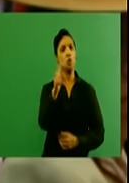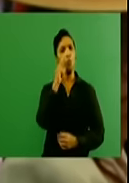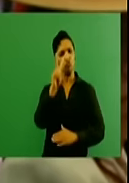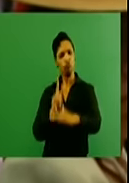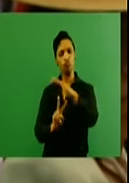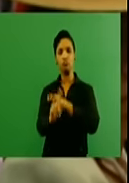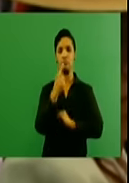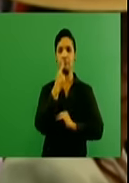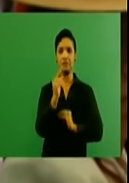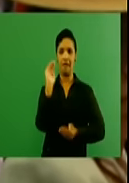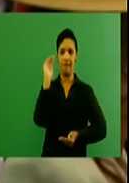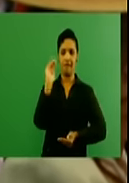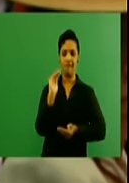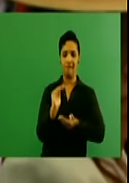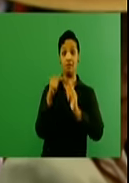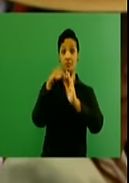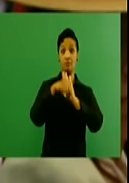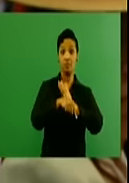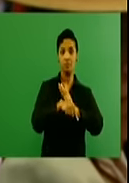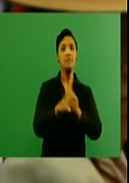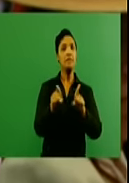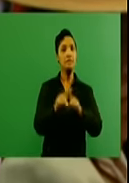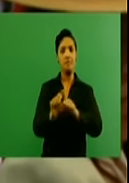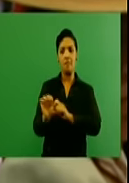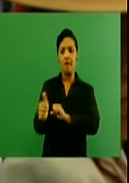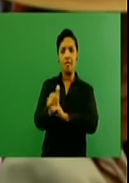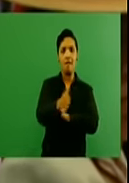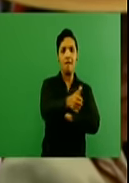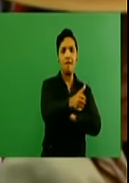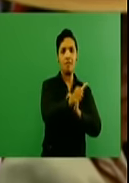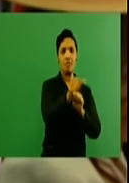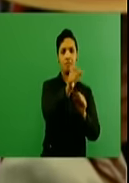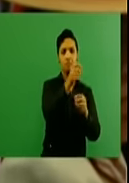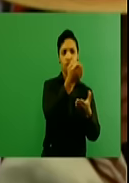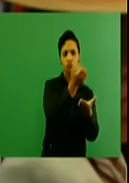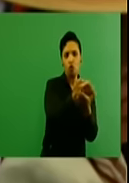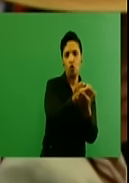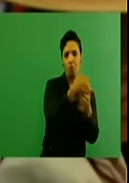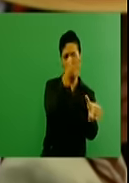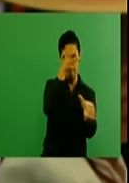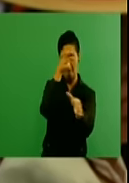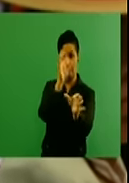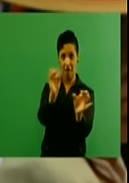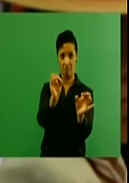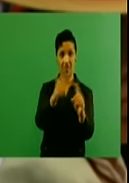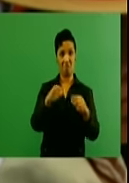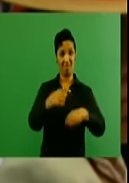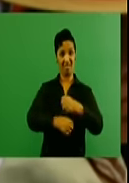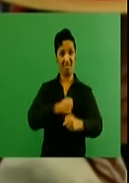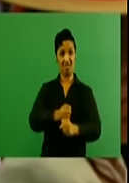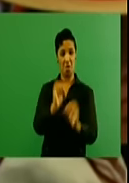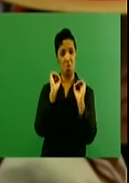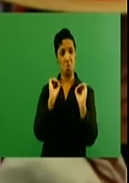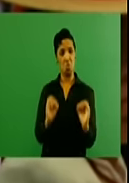revisions are pretty much in line with many other analysts and institutions, but 0% this year really